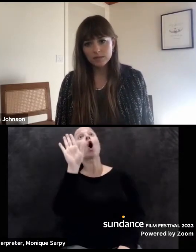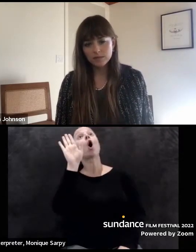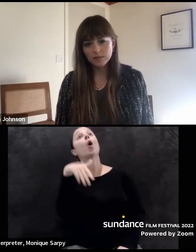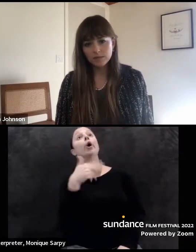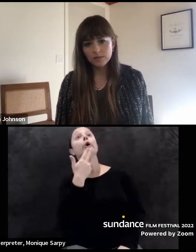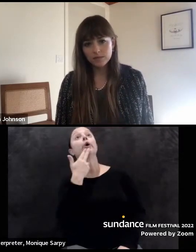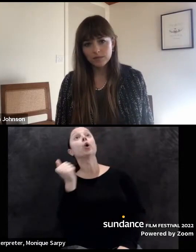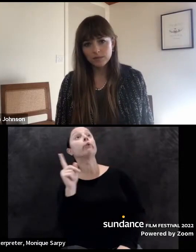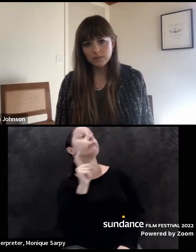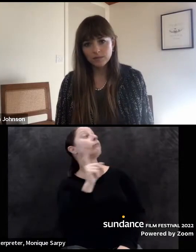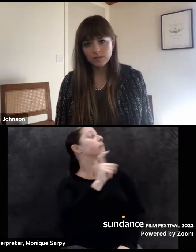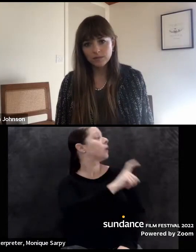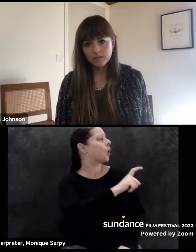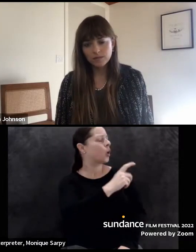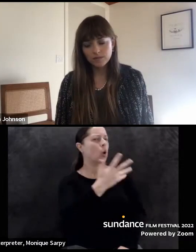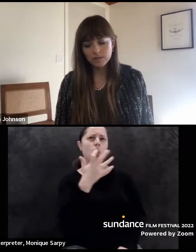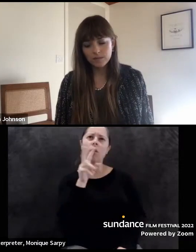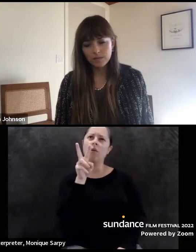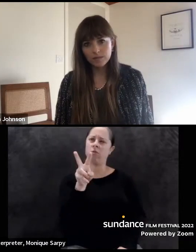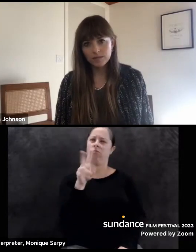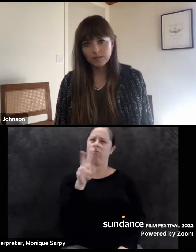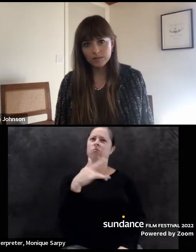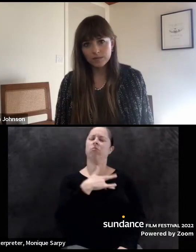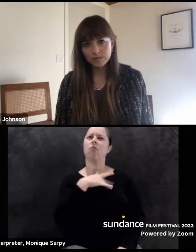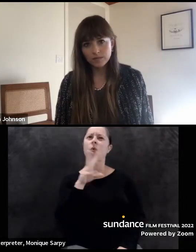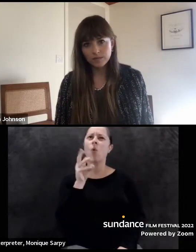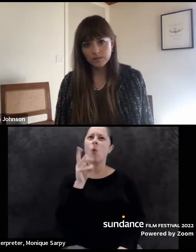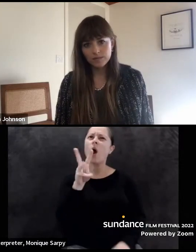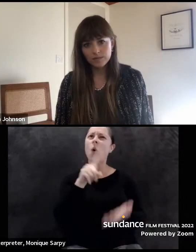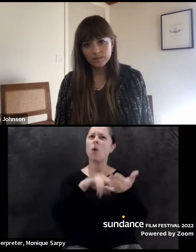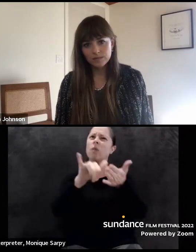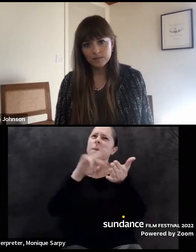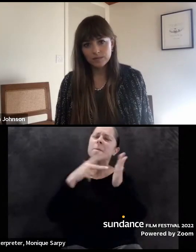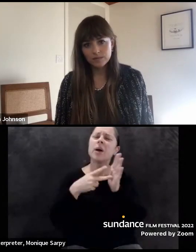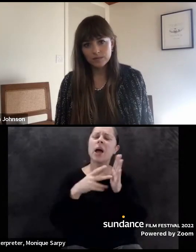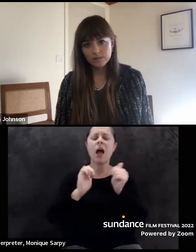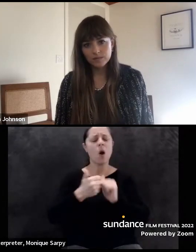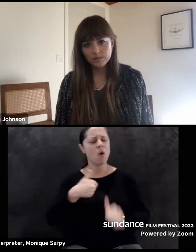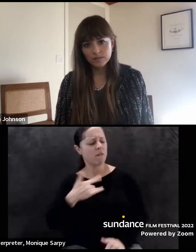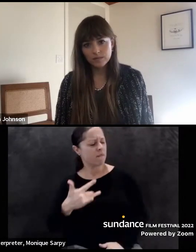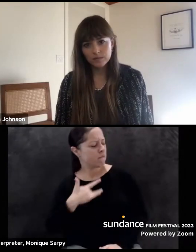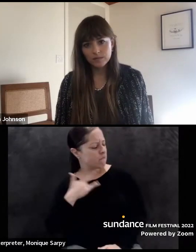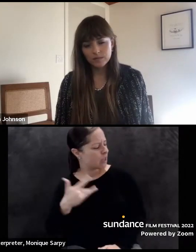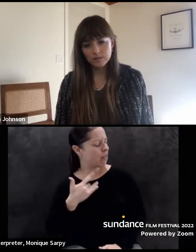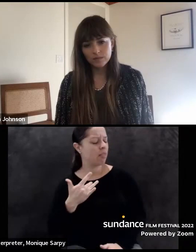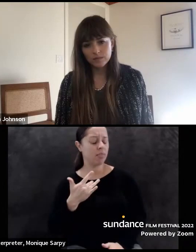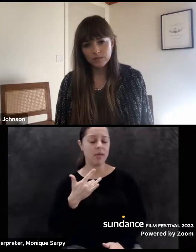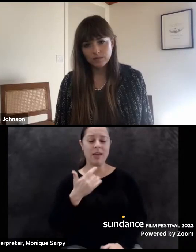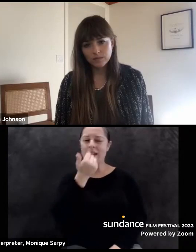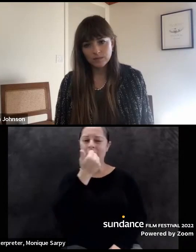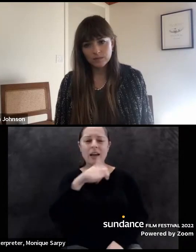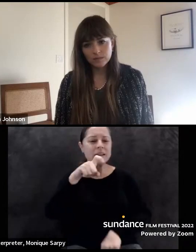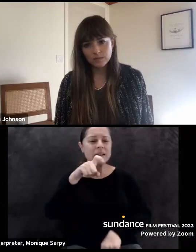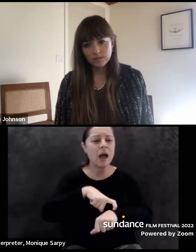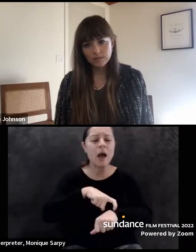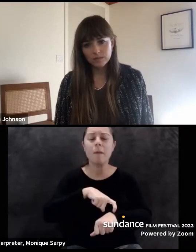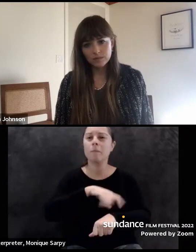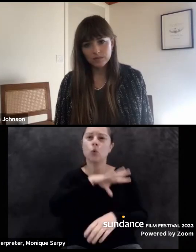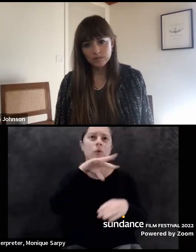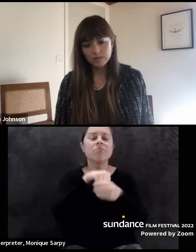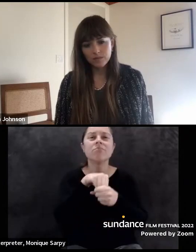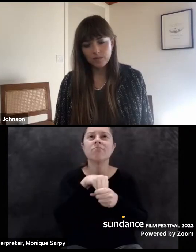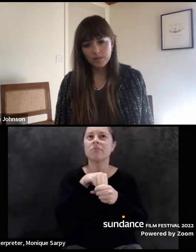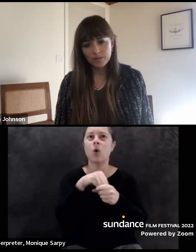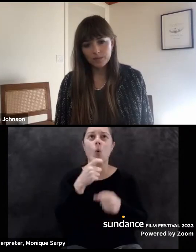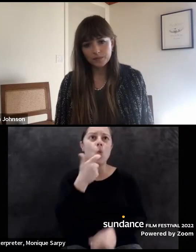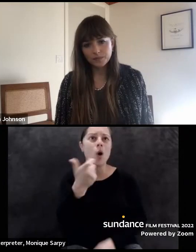want to say, wow, what does this mean? Wow, how does this feel? So anytime I'm a part of something like that, or I watch something like that, I